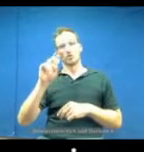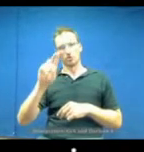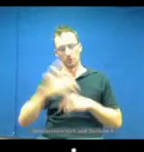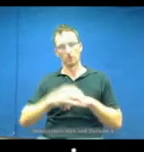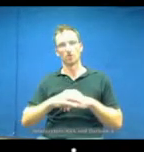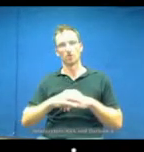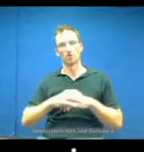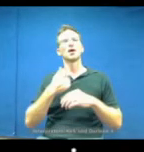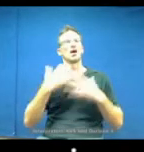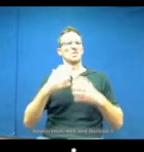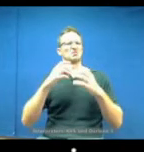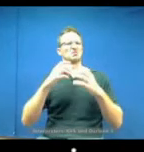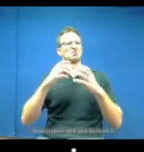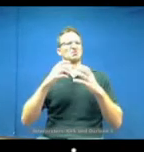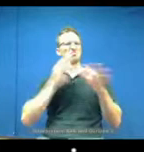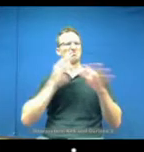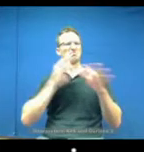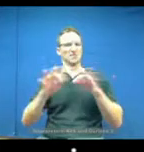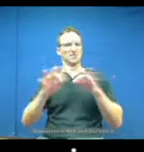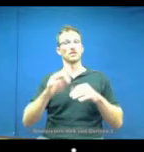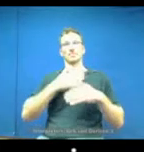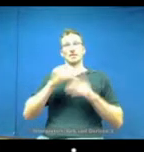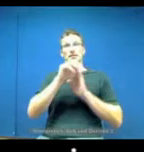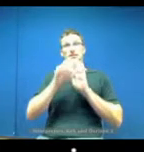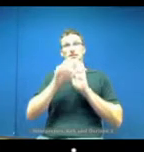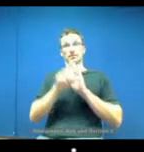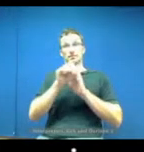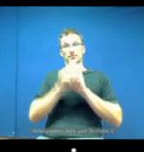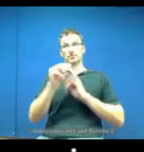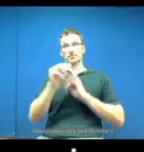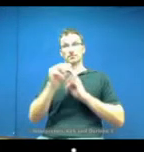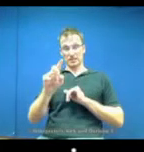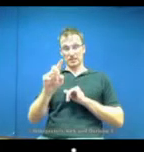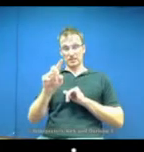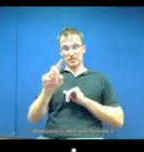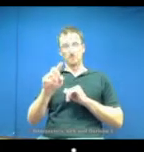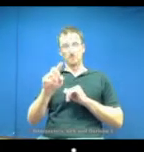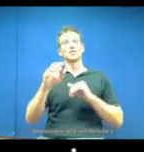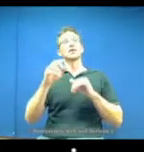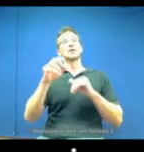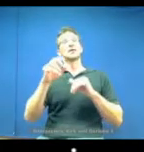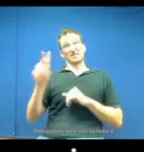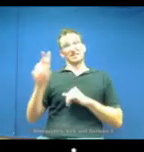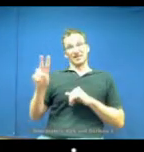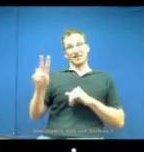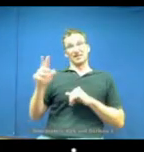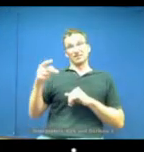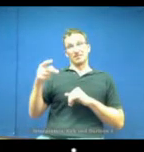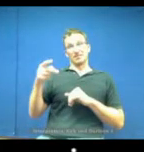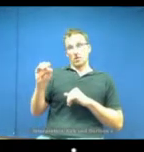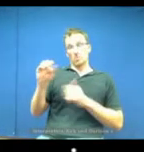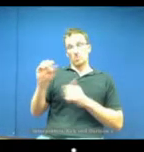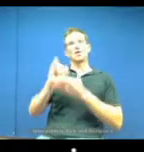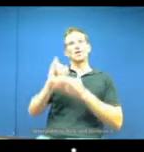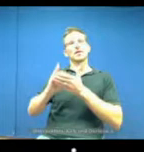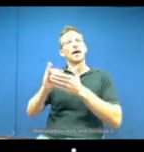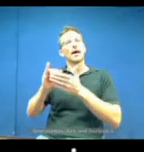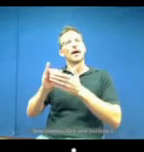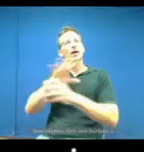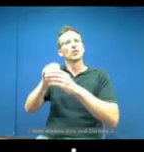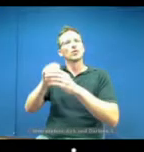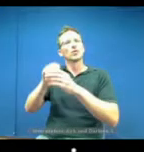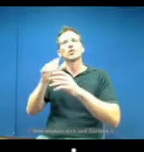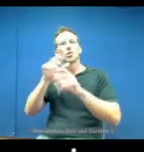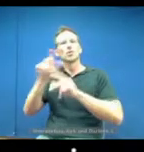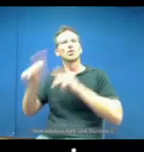domestic violence protective orders are for those specific categories of people that I mentioned under persons eligible for relief. But